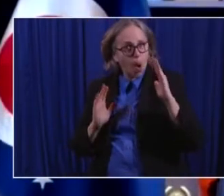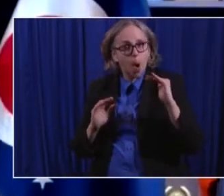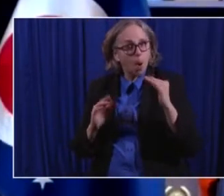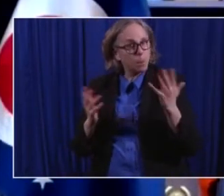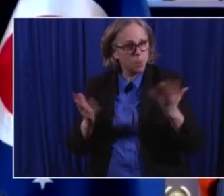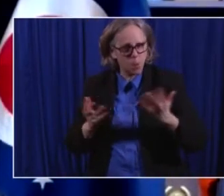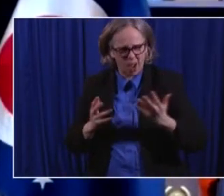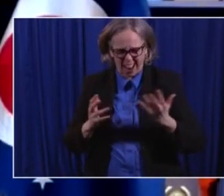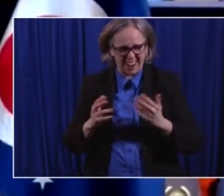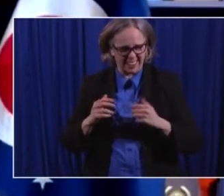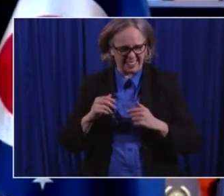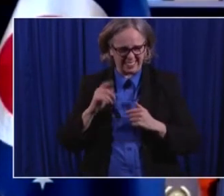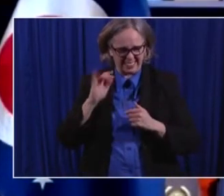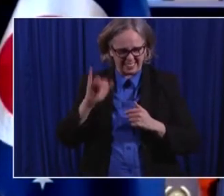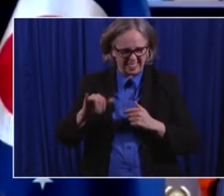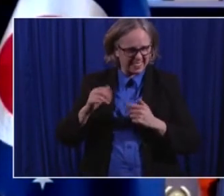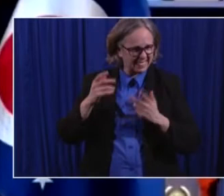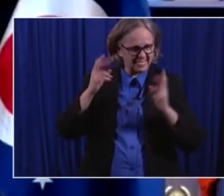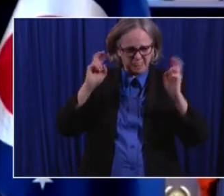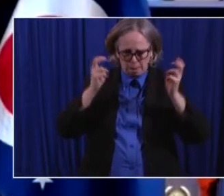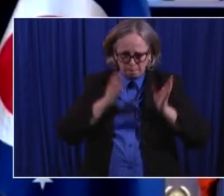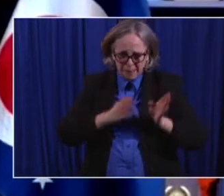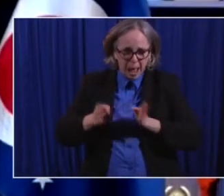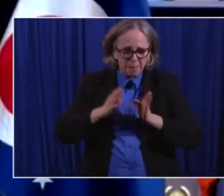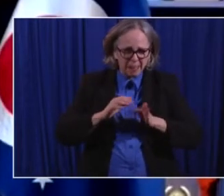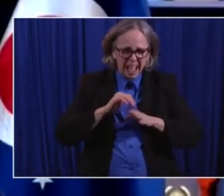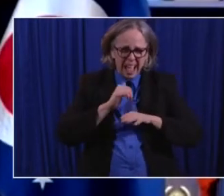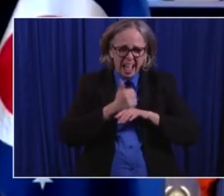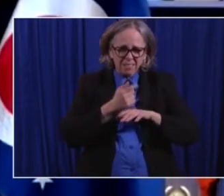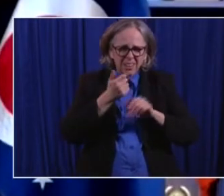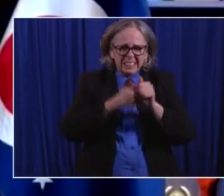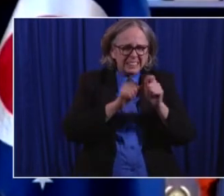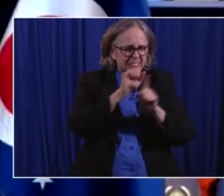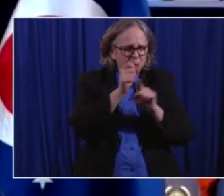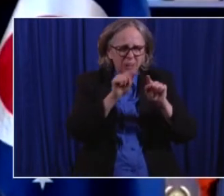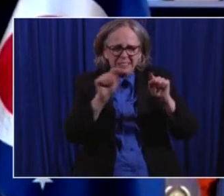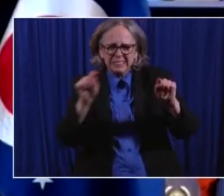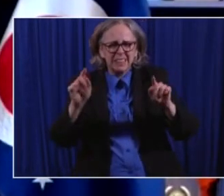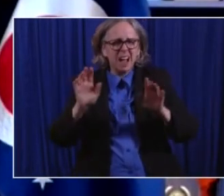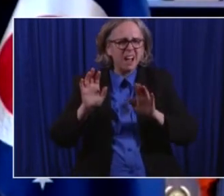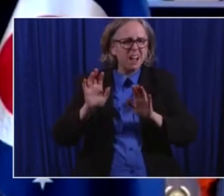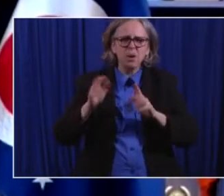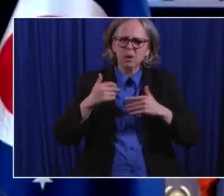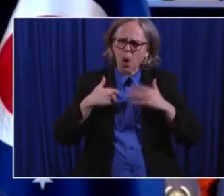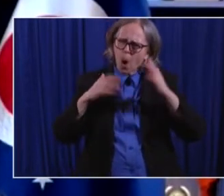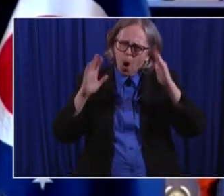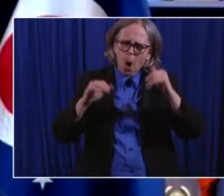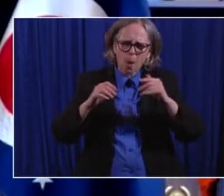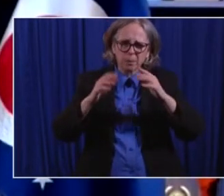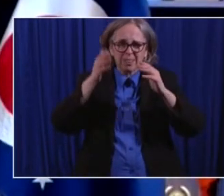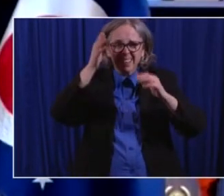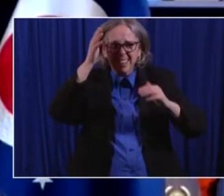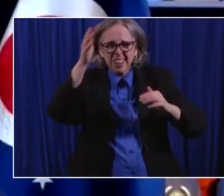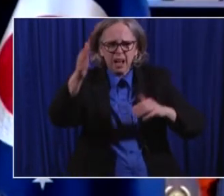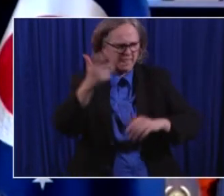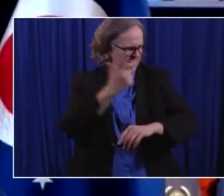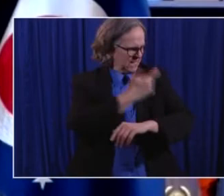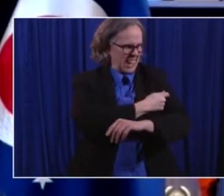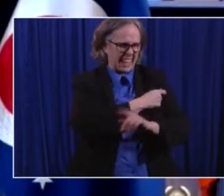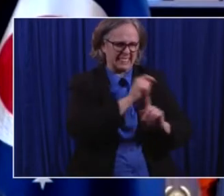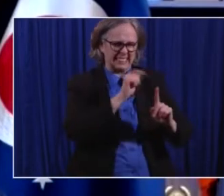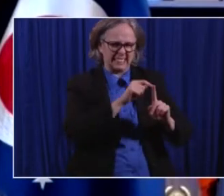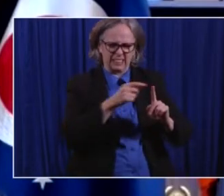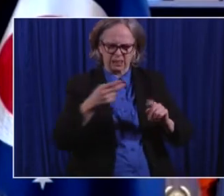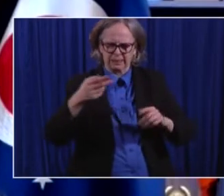for everybody, so that we don't have to do all of these things on a case-by-case basis. That's the goal, is to set it so that people know the rules and they can